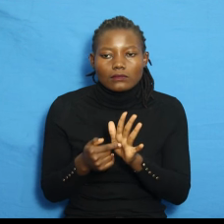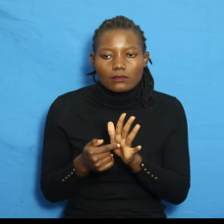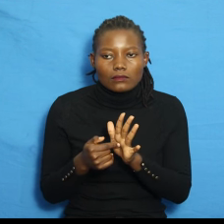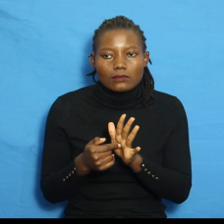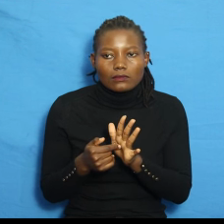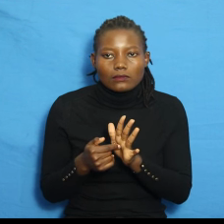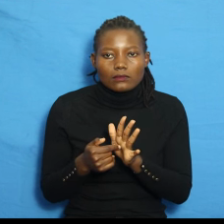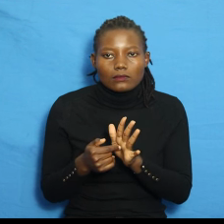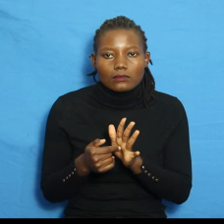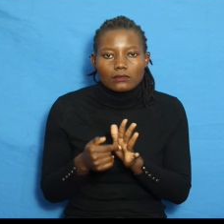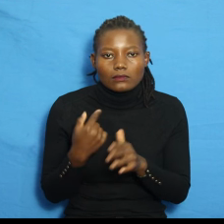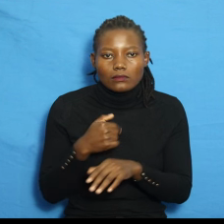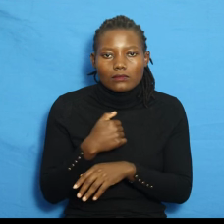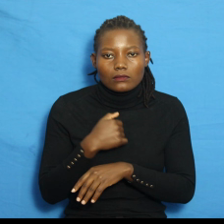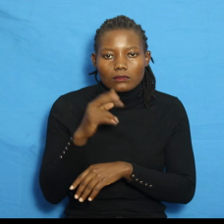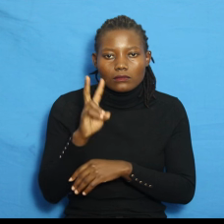it describes